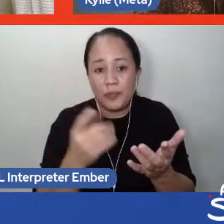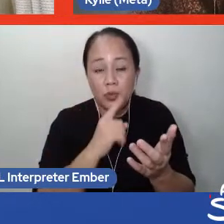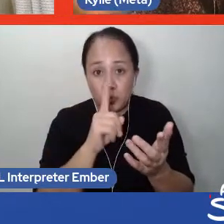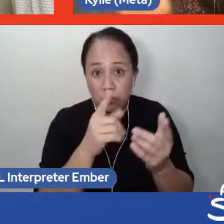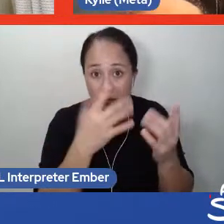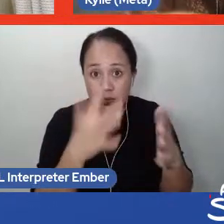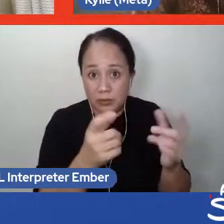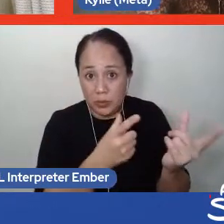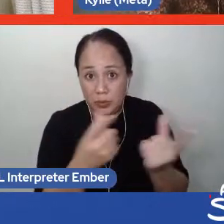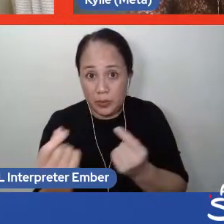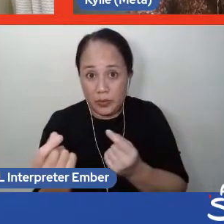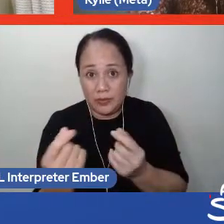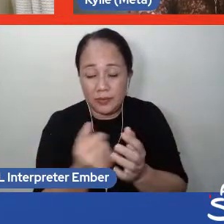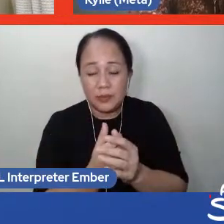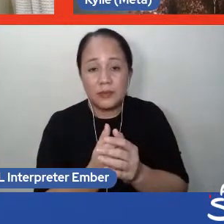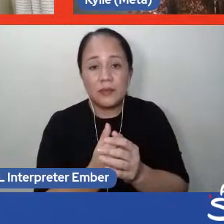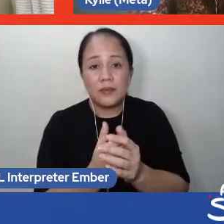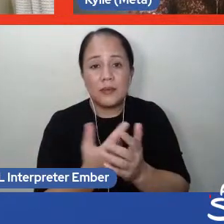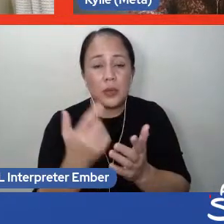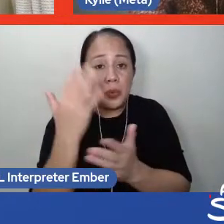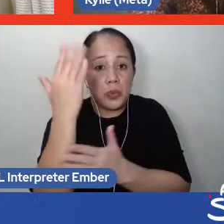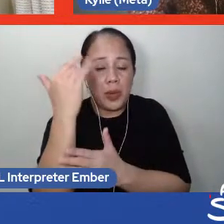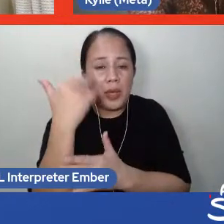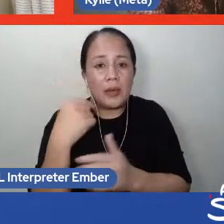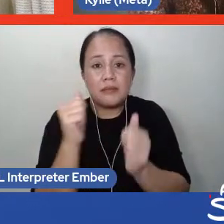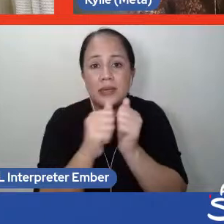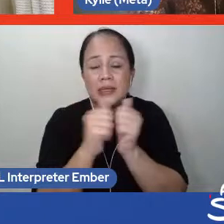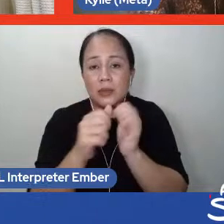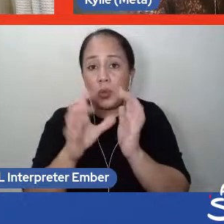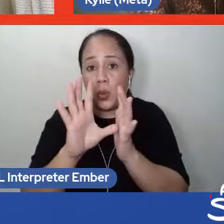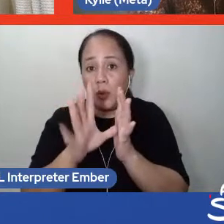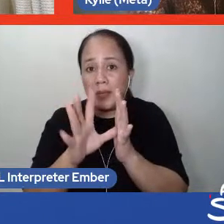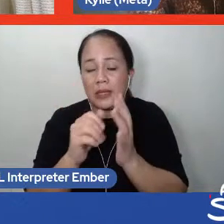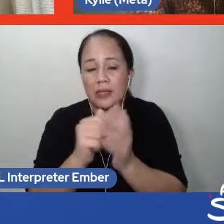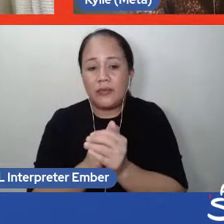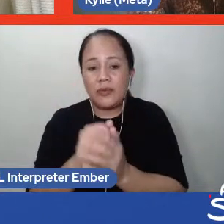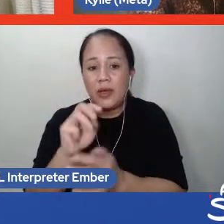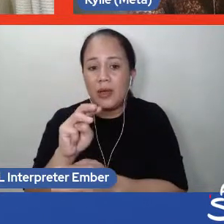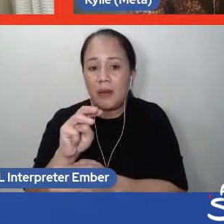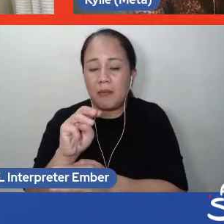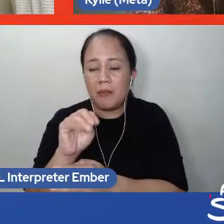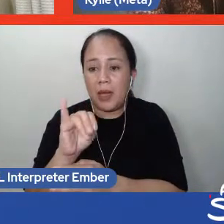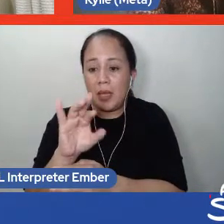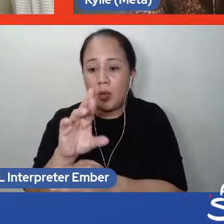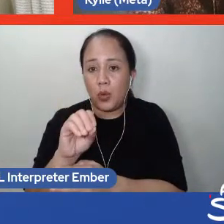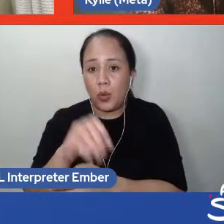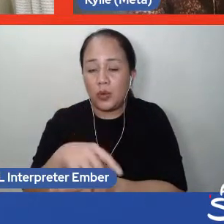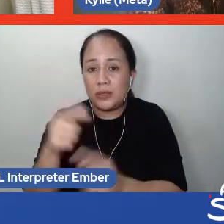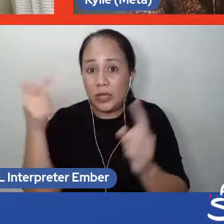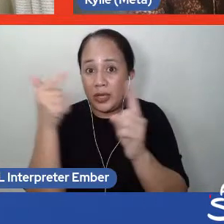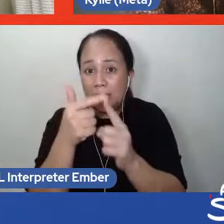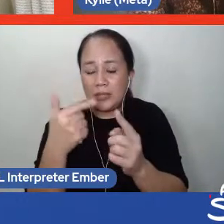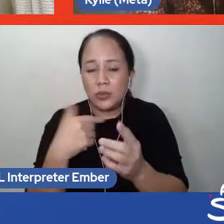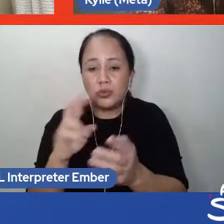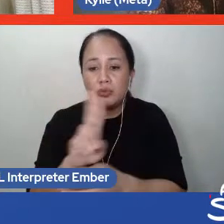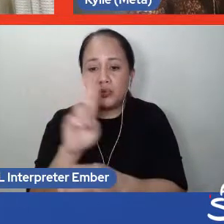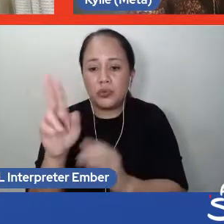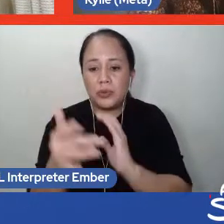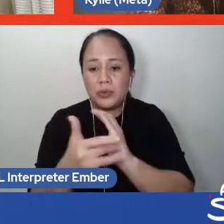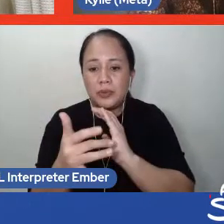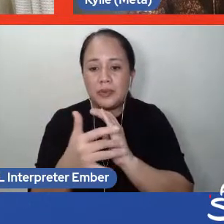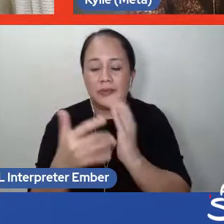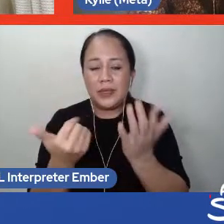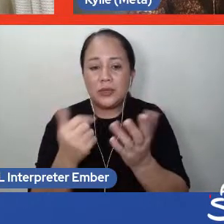implementable. So, and because the definition of COMELEC for micro-targeting is the use of recent technological advancements